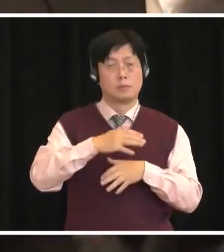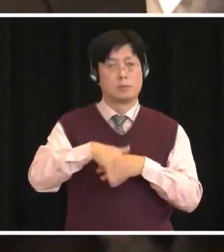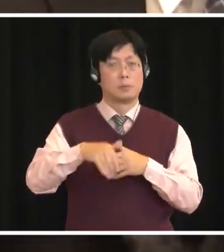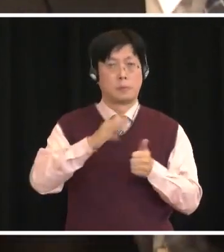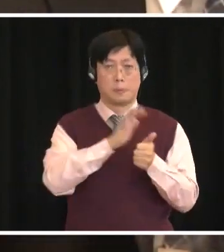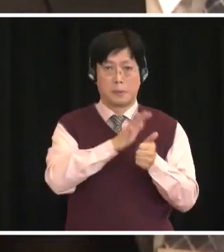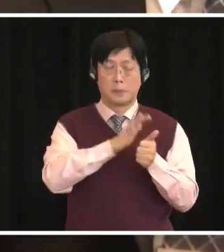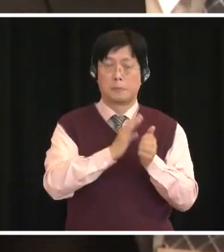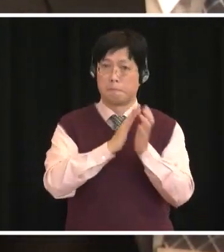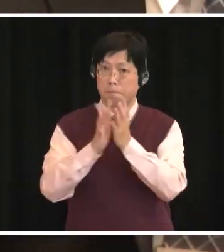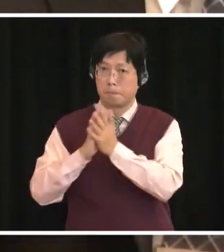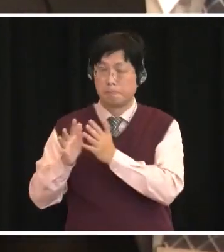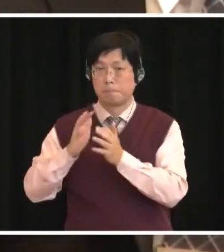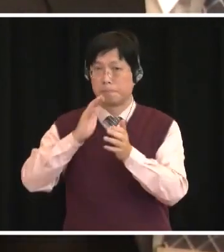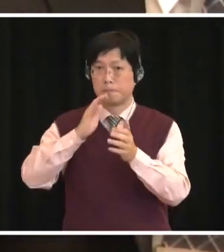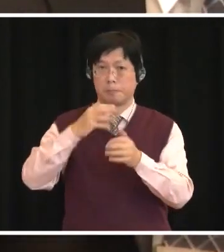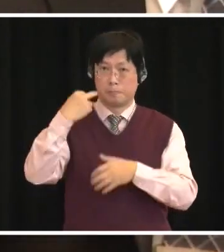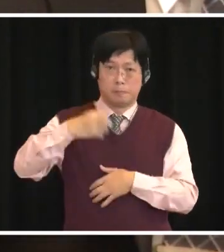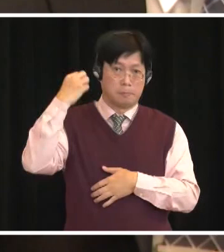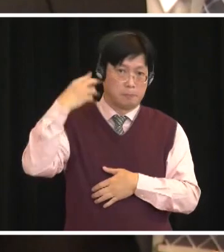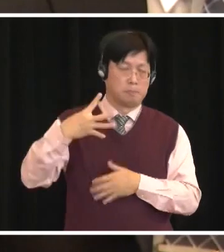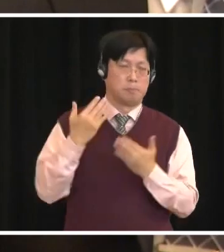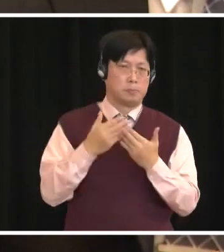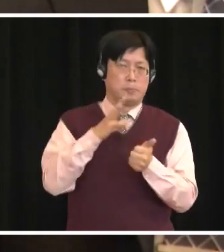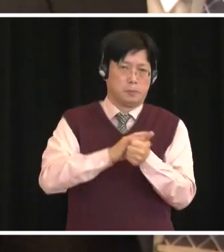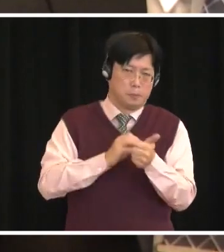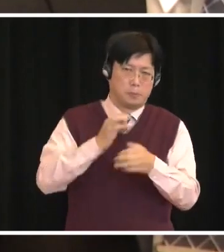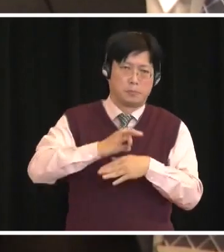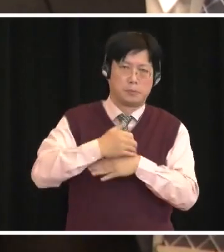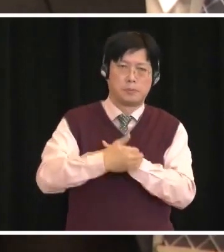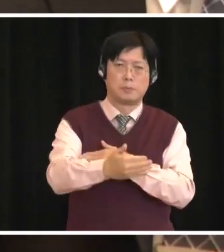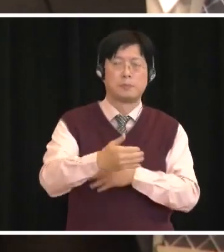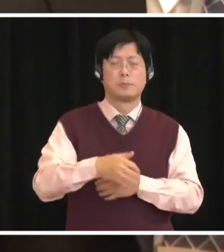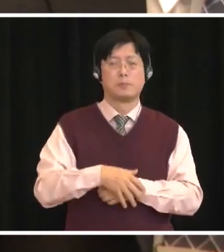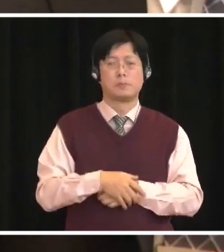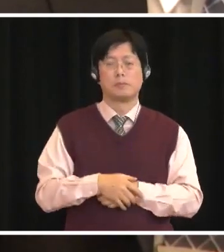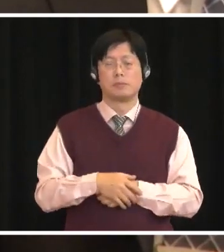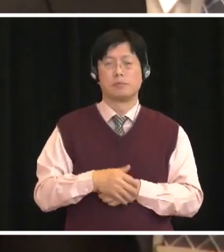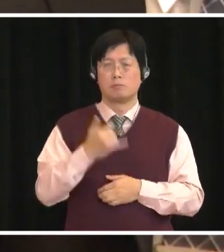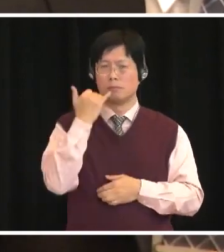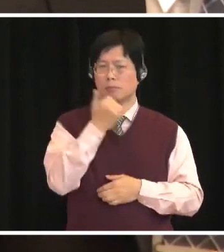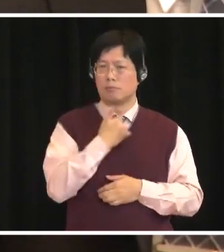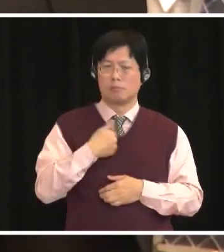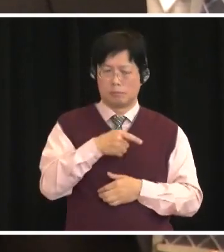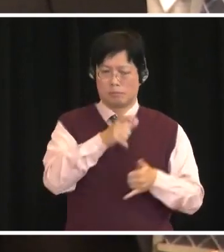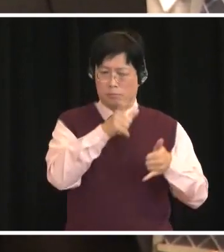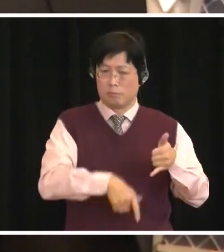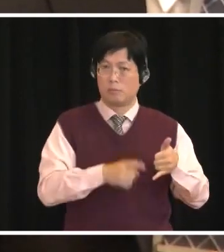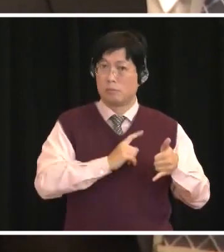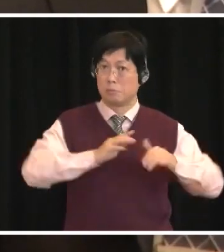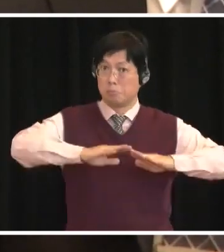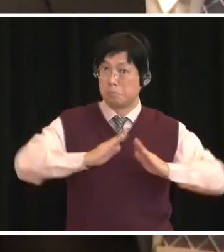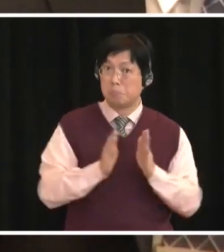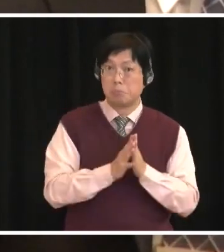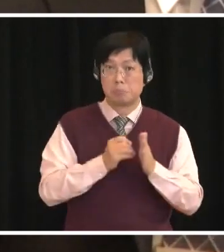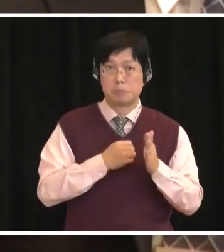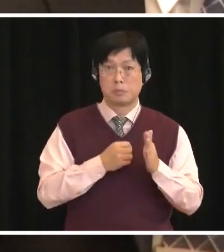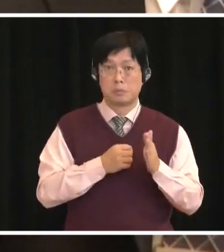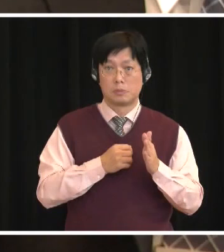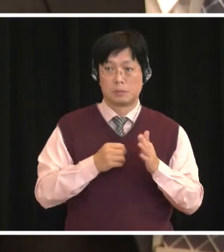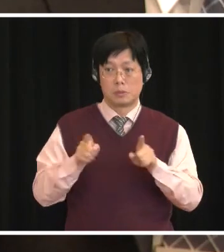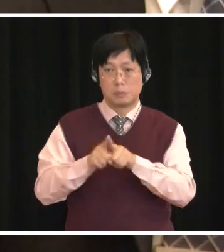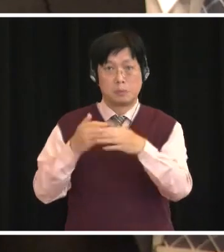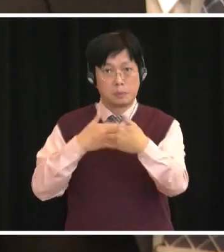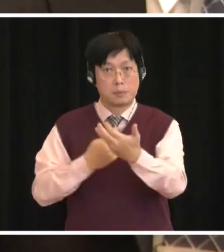the teachers of this child or arrange special studying program for this